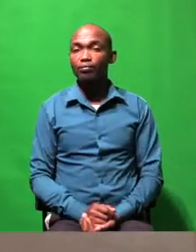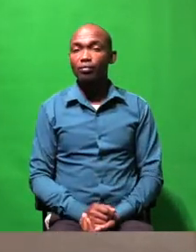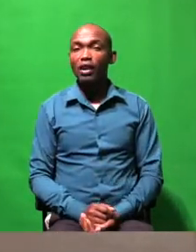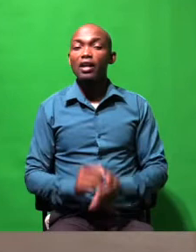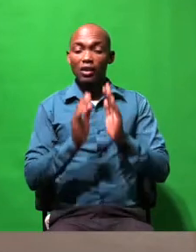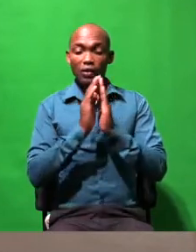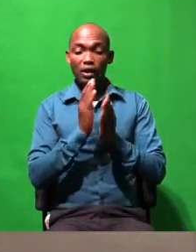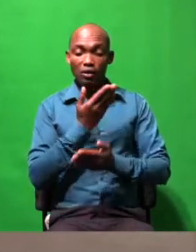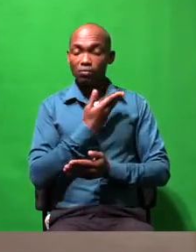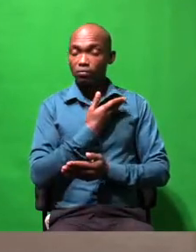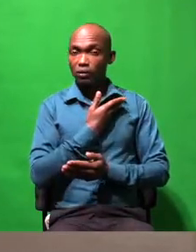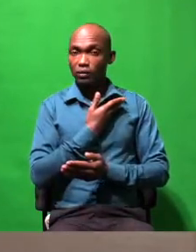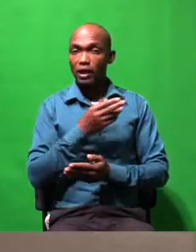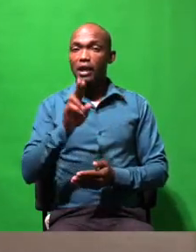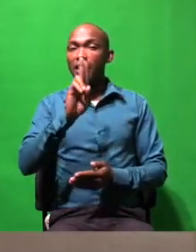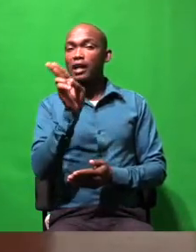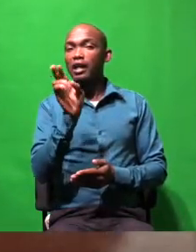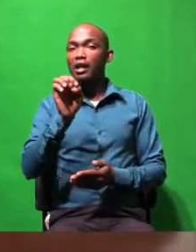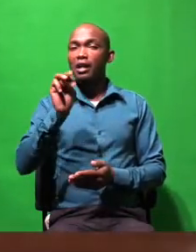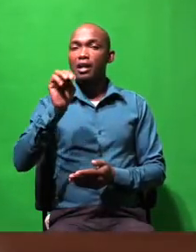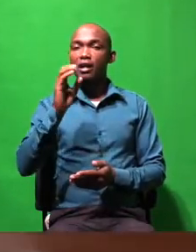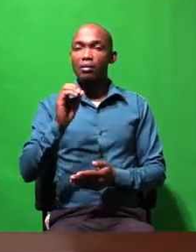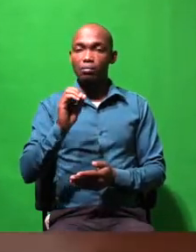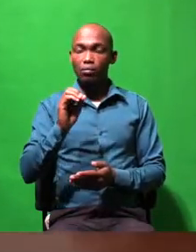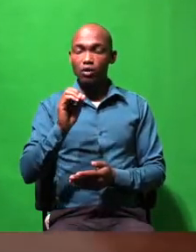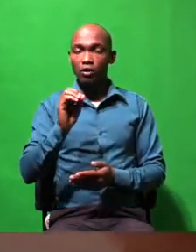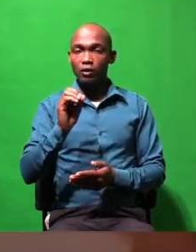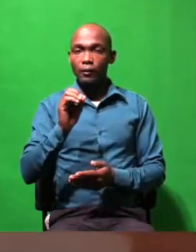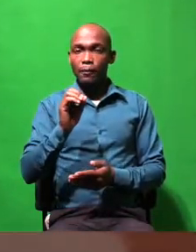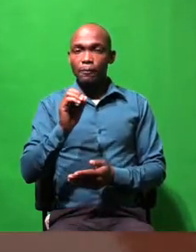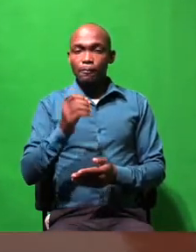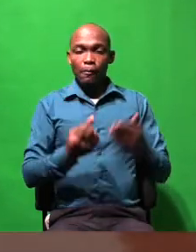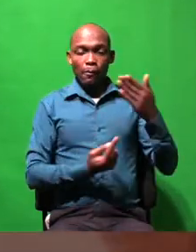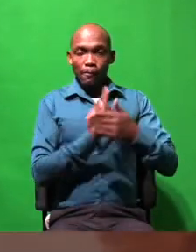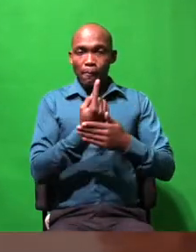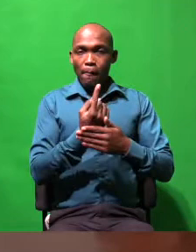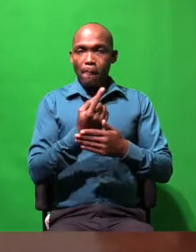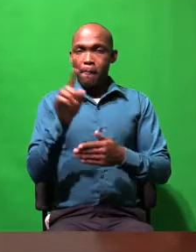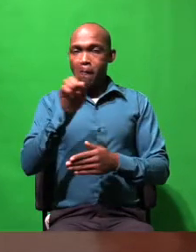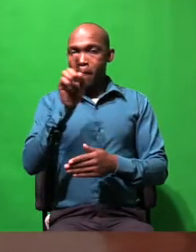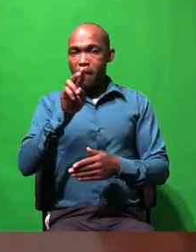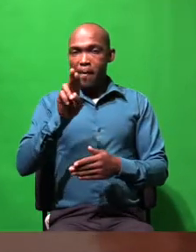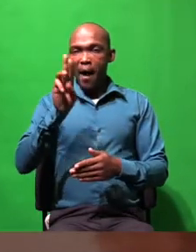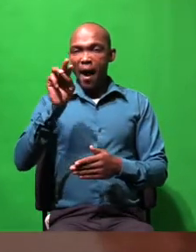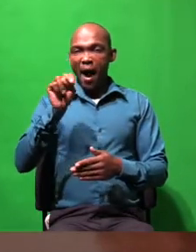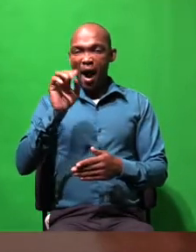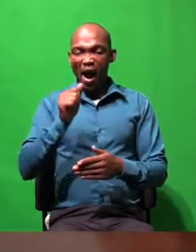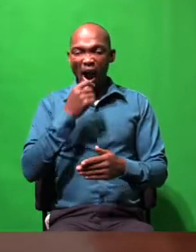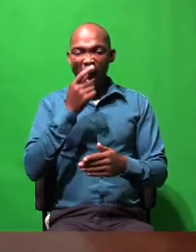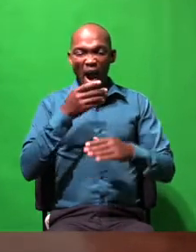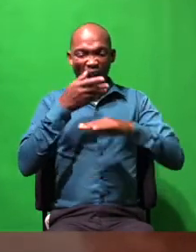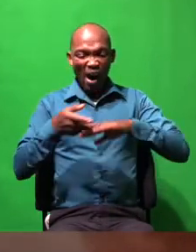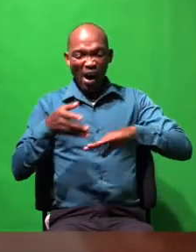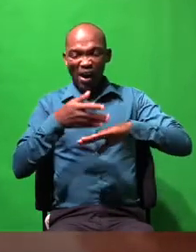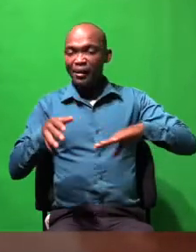Thank you. So, hemophilia, according to Zuena, is just a bleeding or